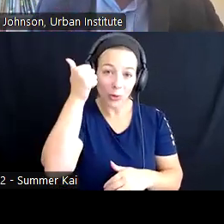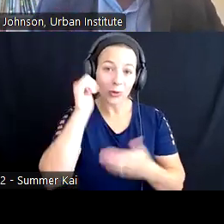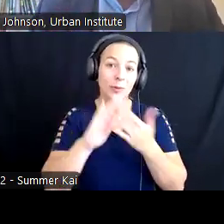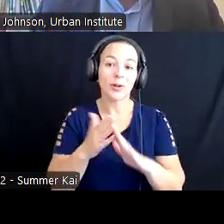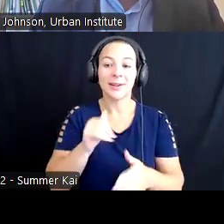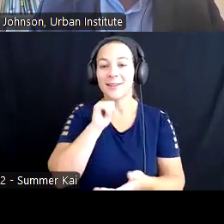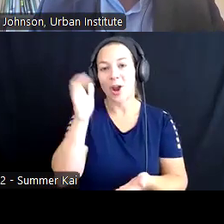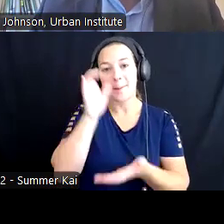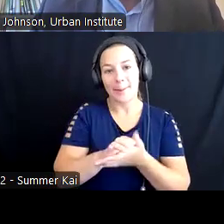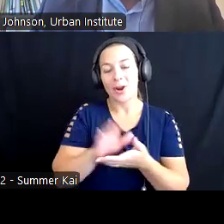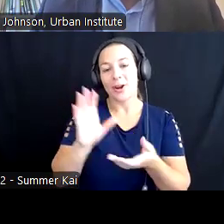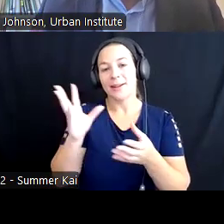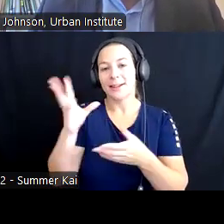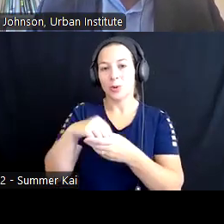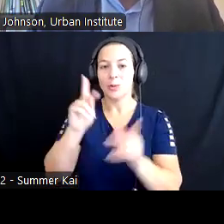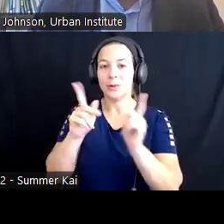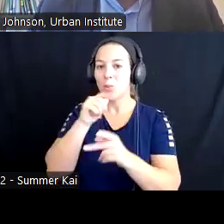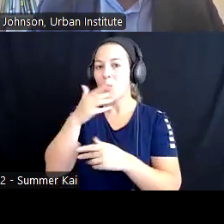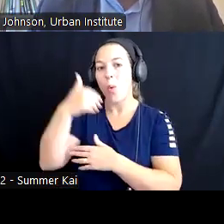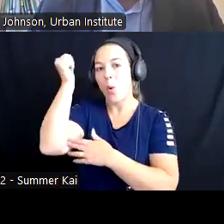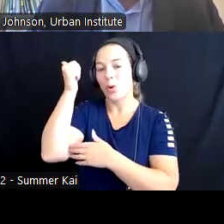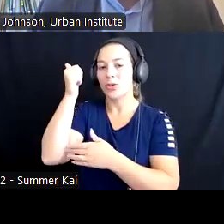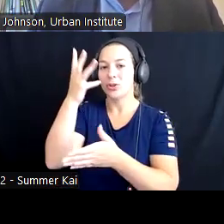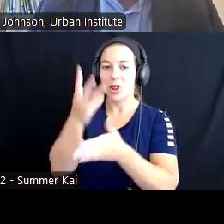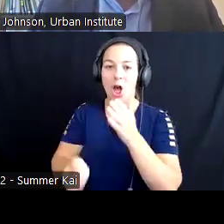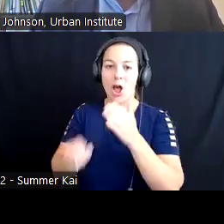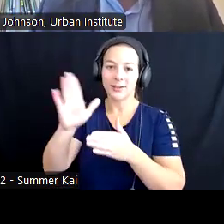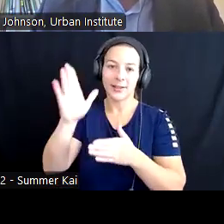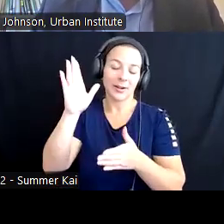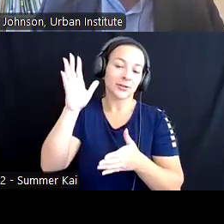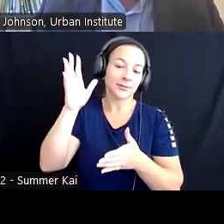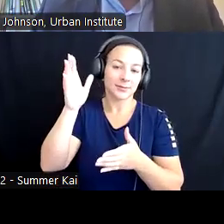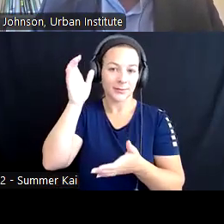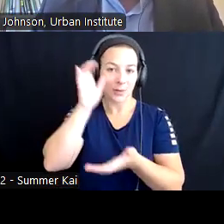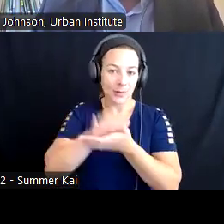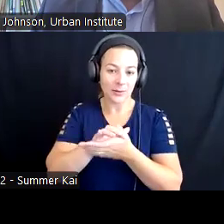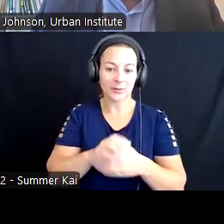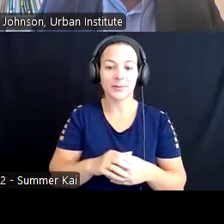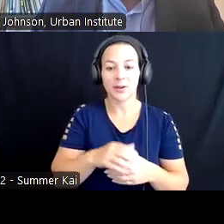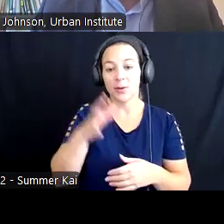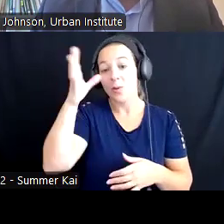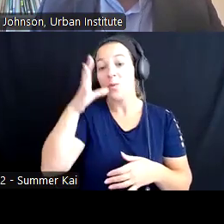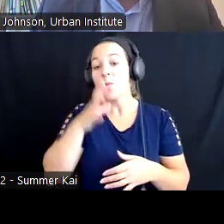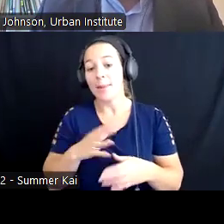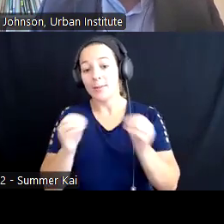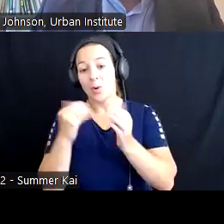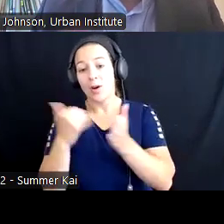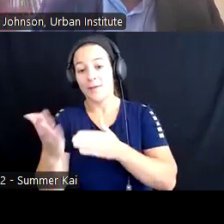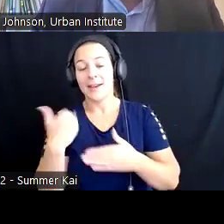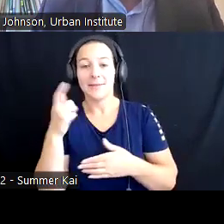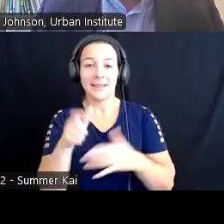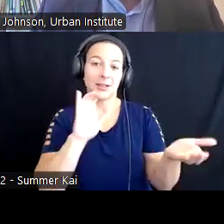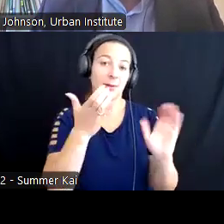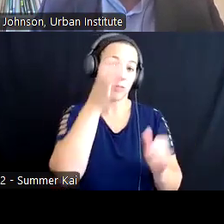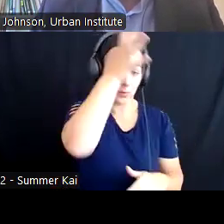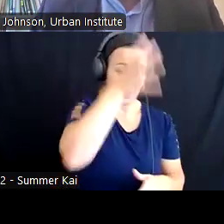married includes a lot of older widows. Also, women somewhat more likely to have needs than men. Finally, our last, on the